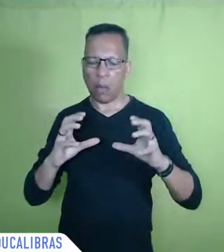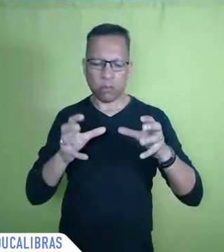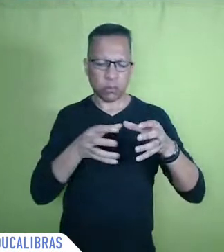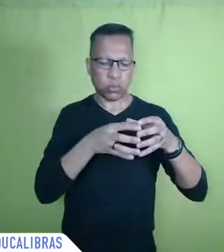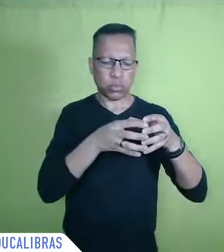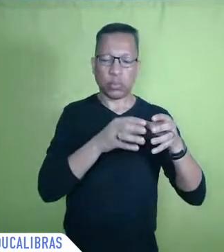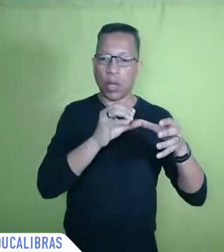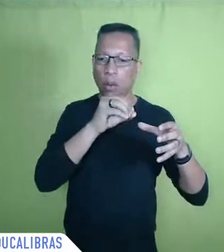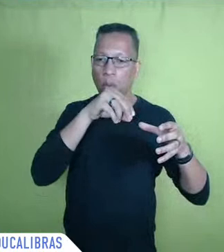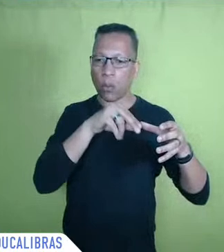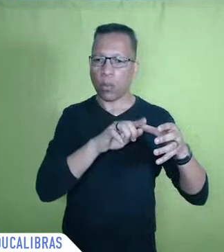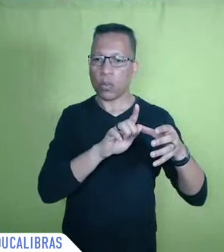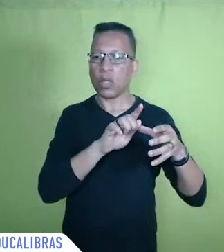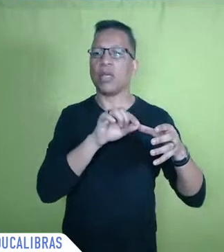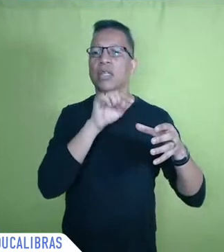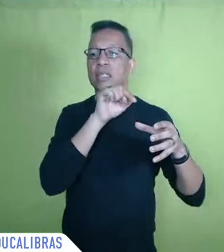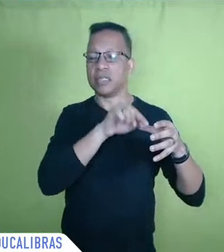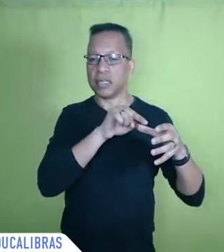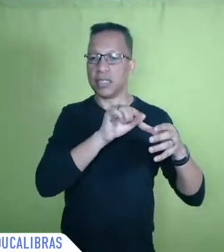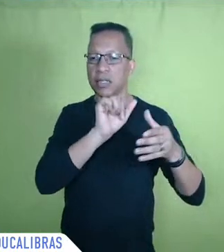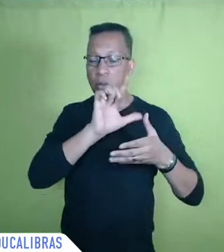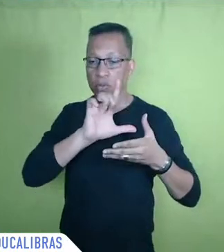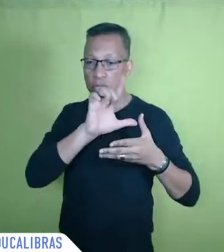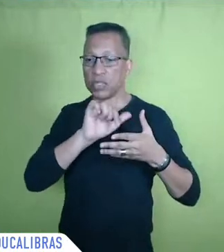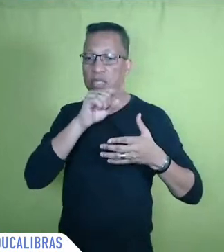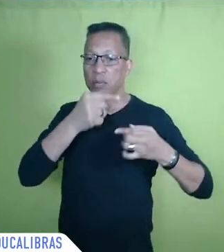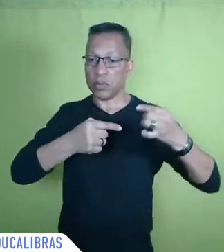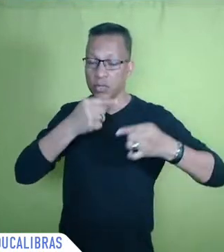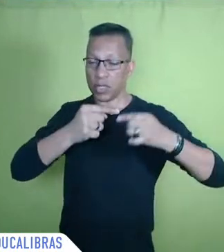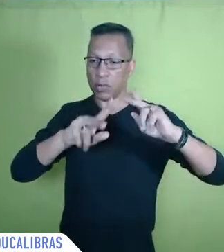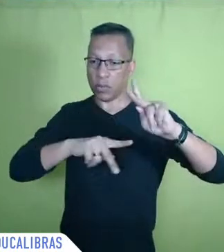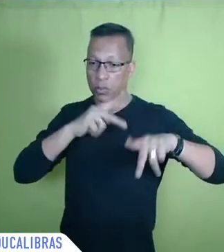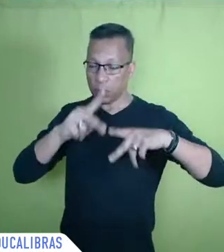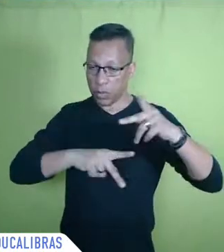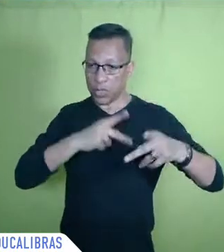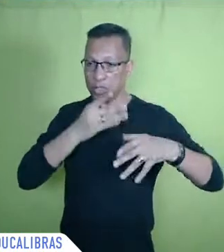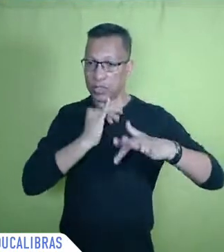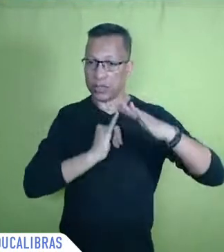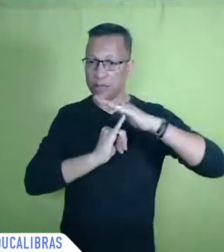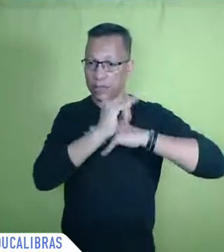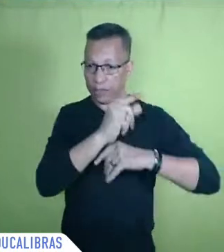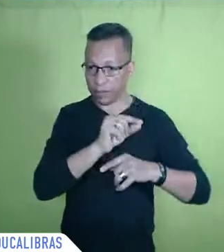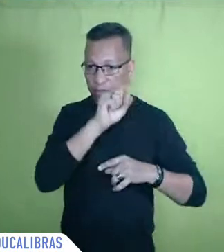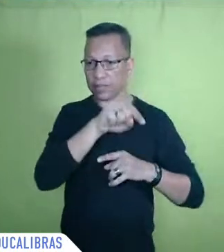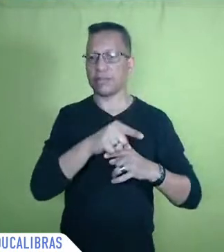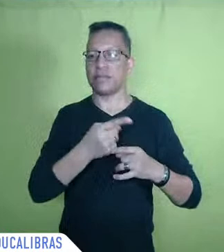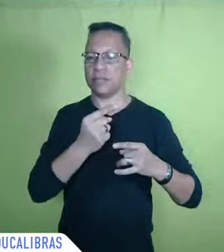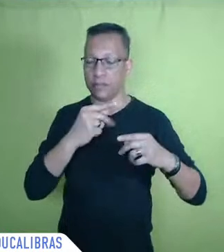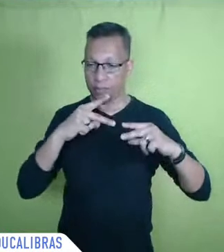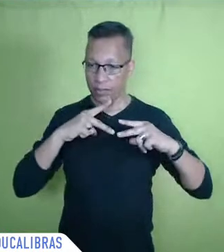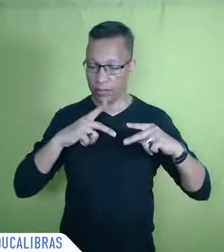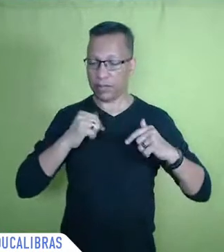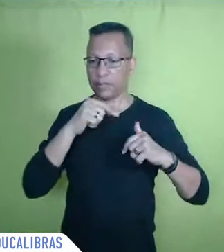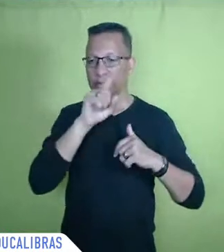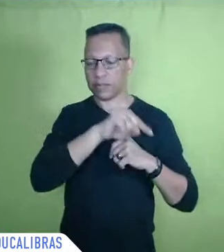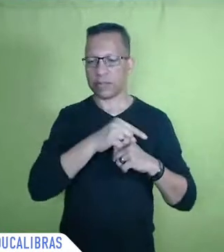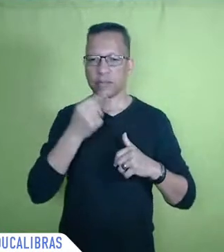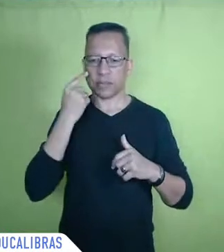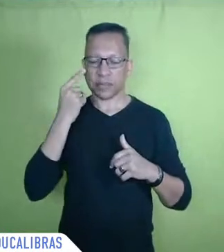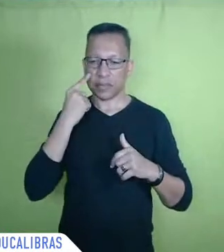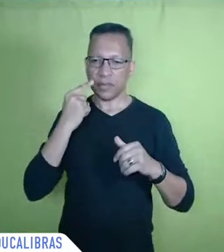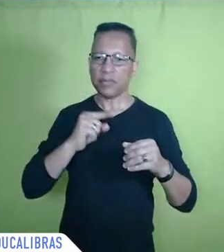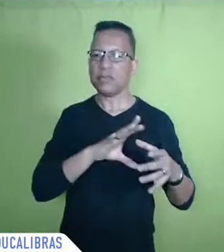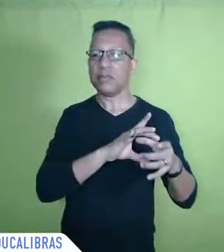of a great wave in favor of a change in the logic of public policies of private